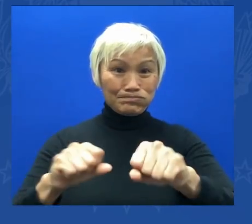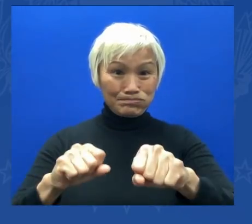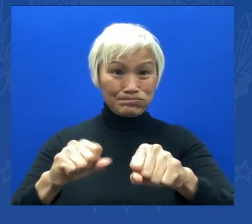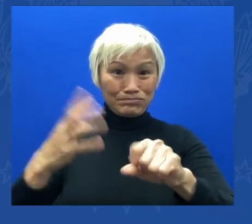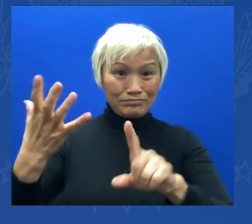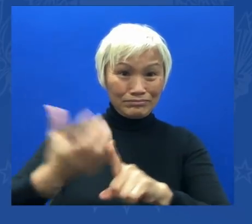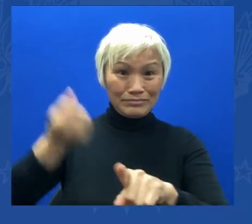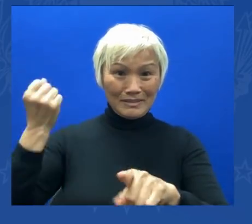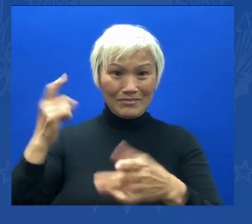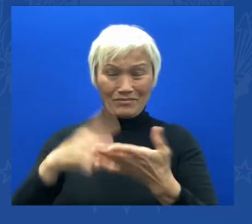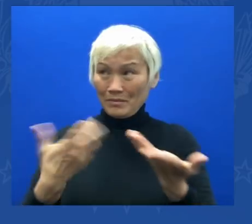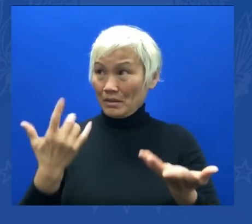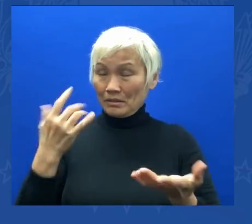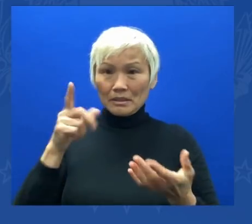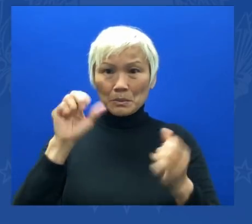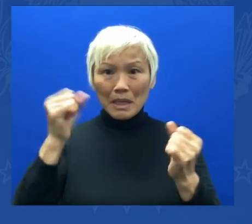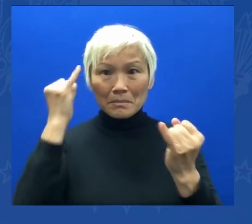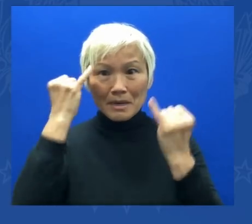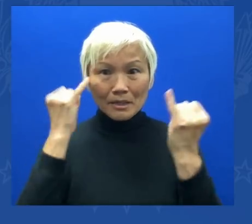A little tough, huh?